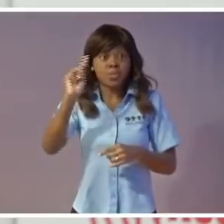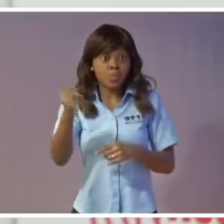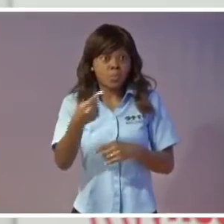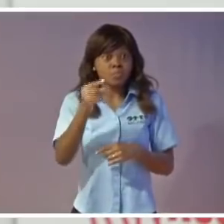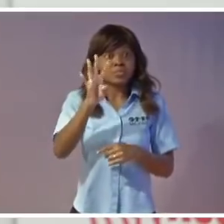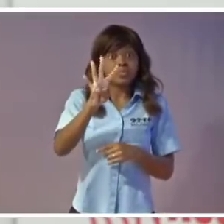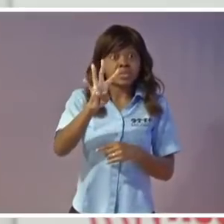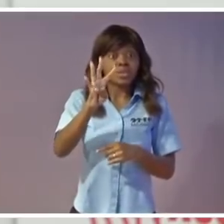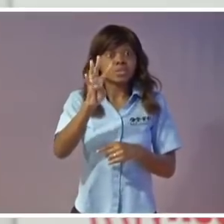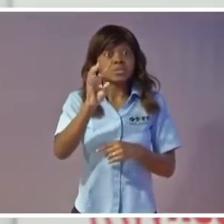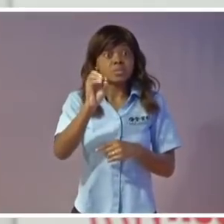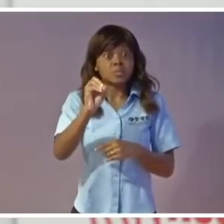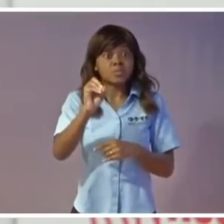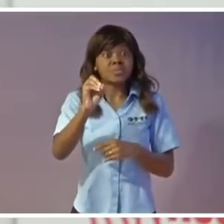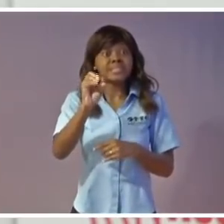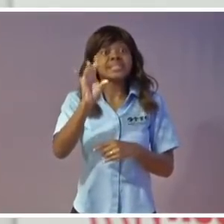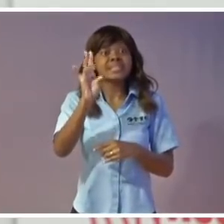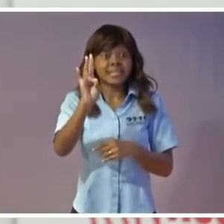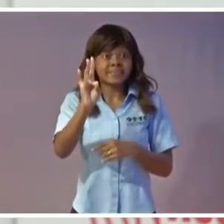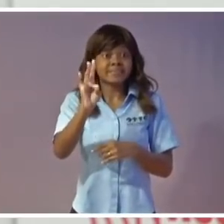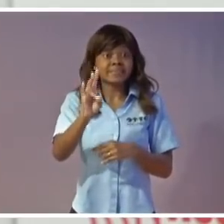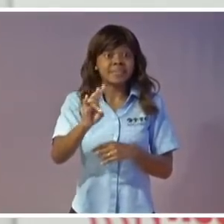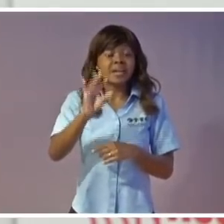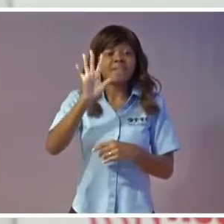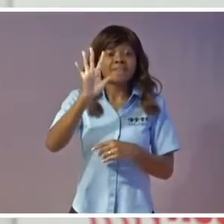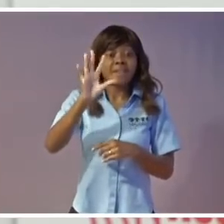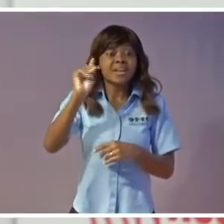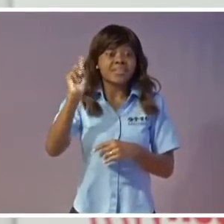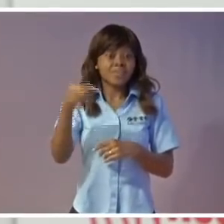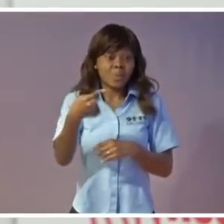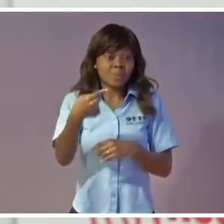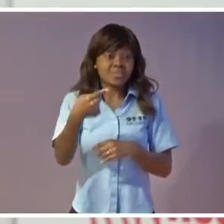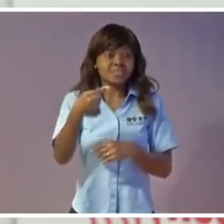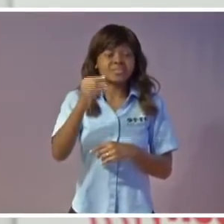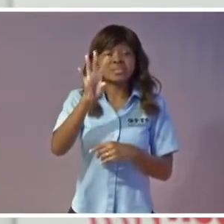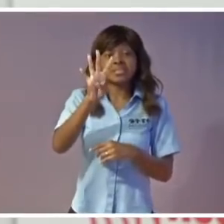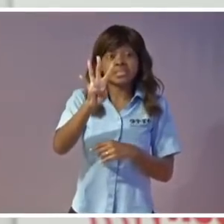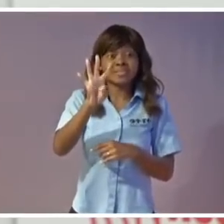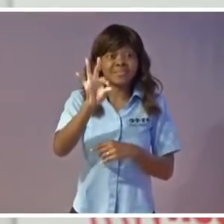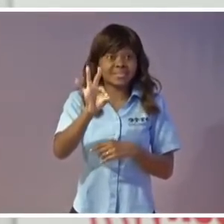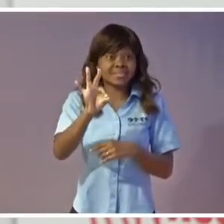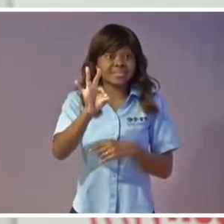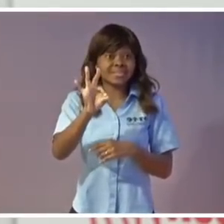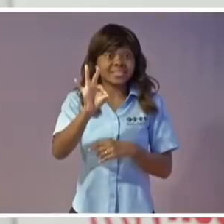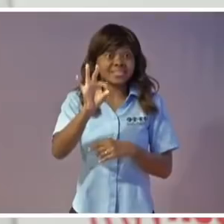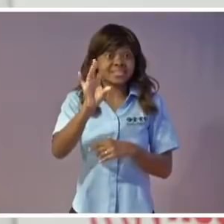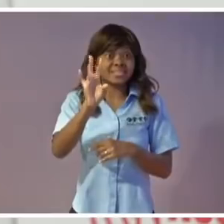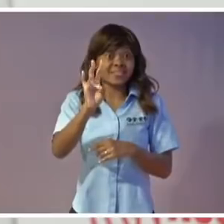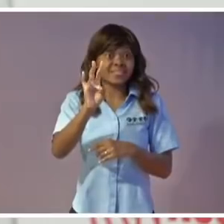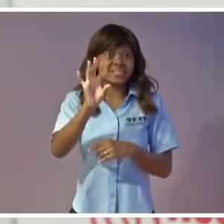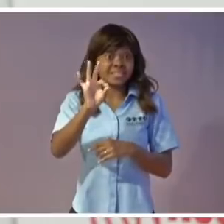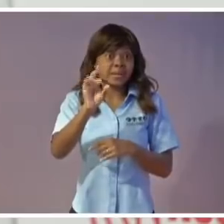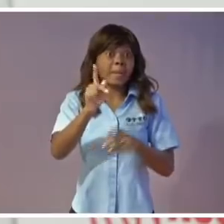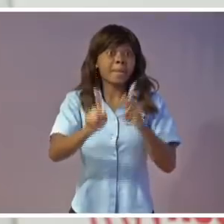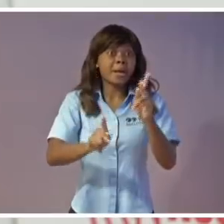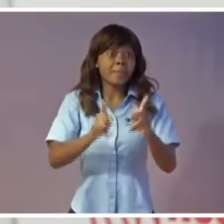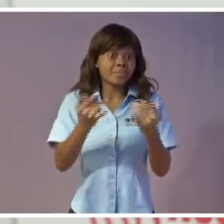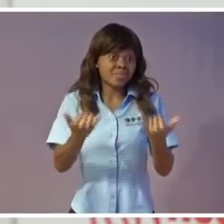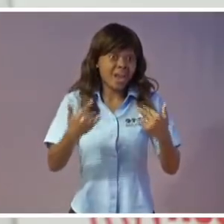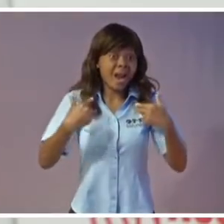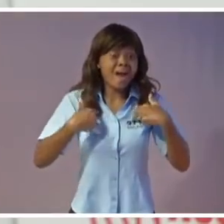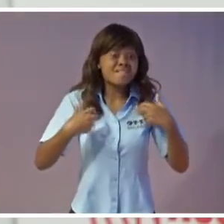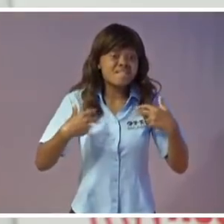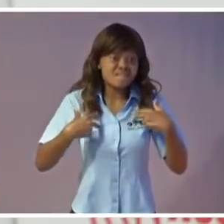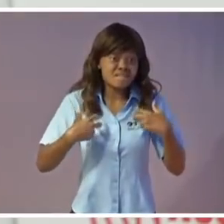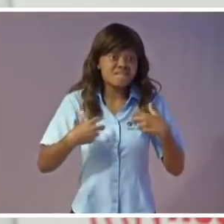15,479. The patients are distributed as follows: 463 patients in